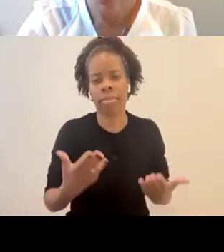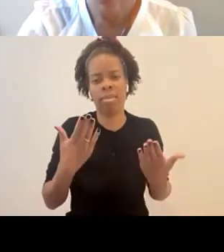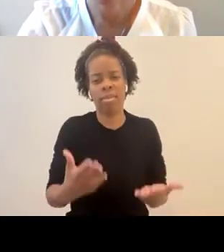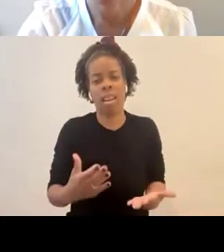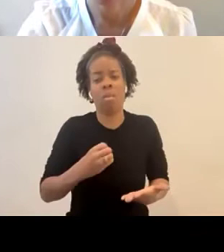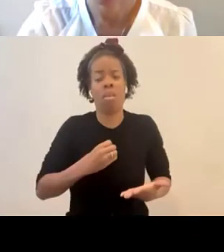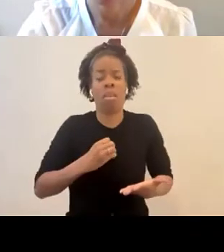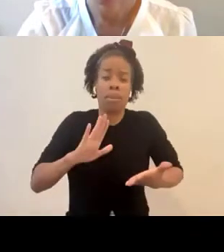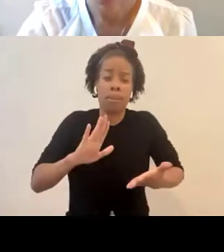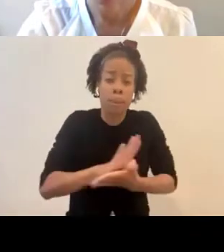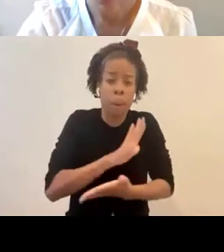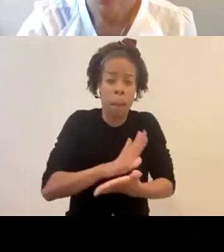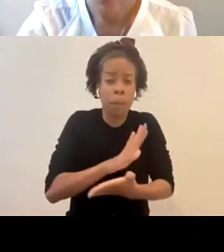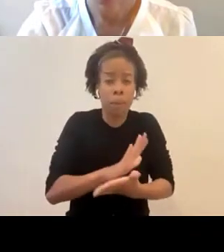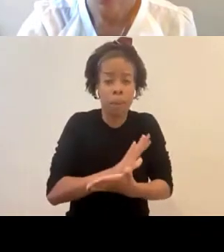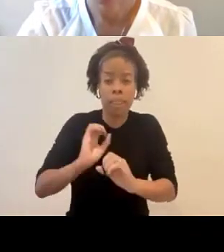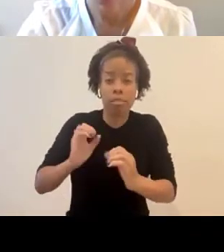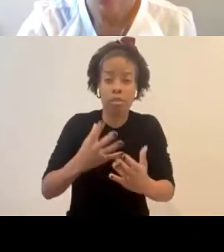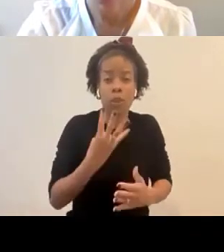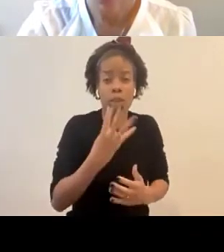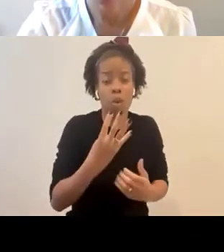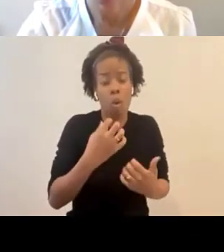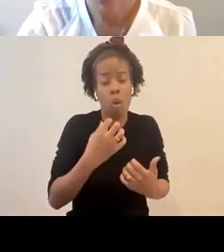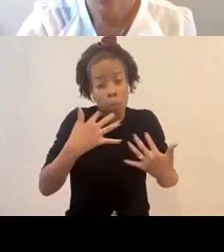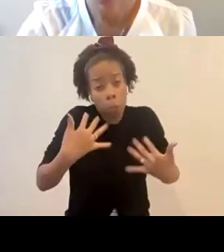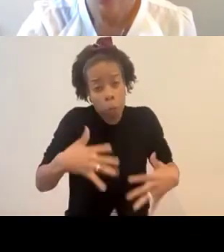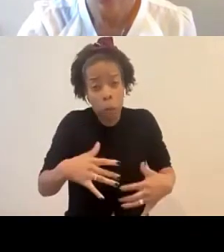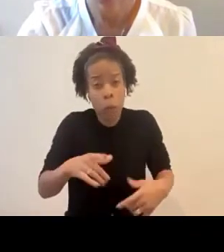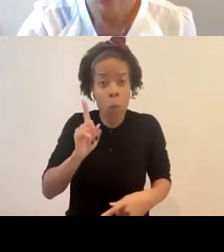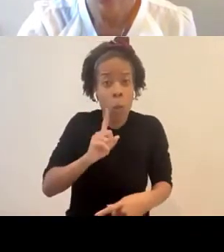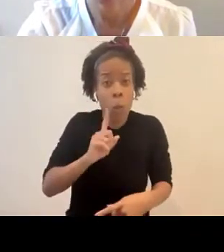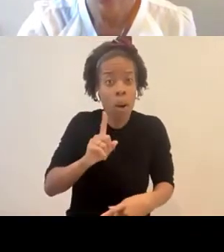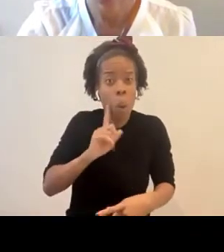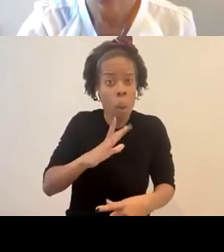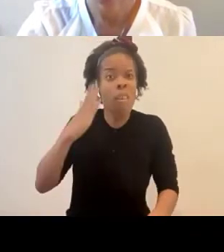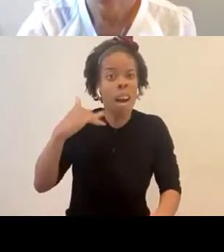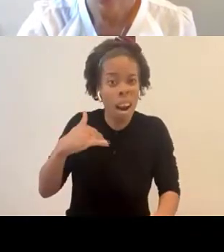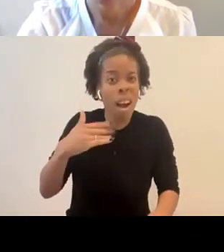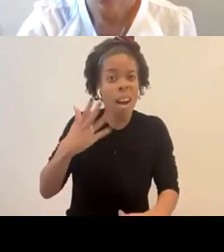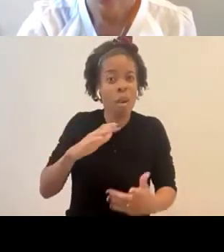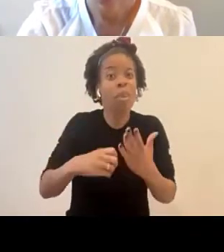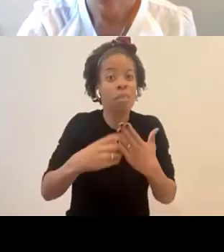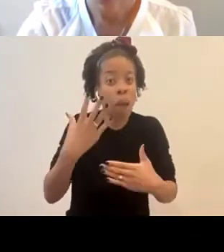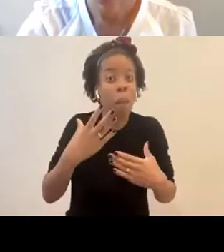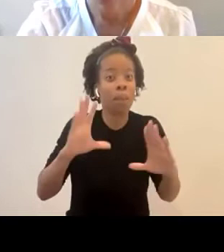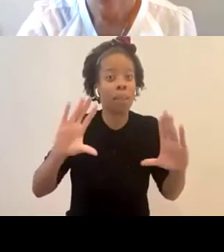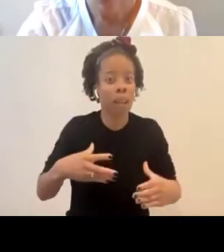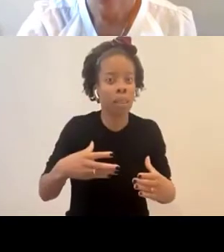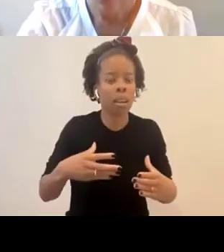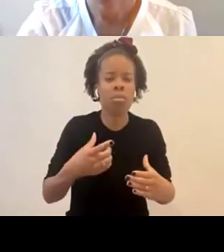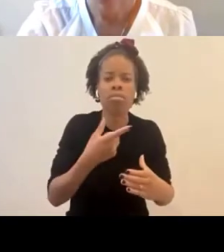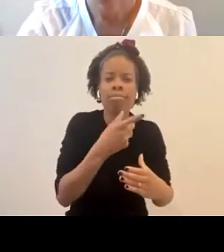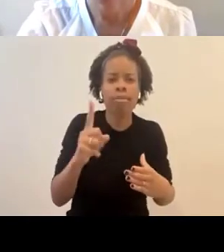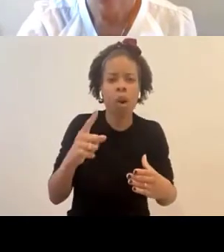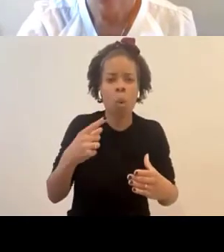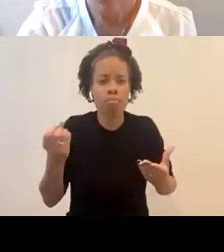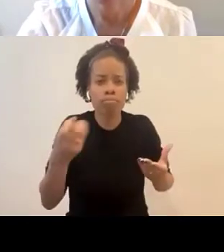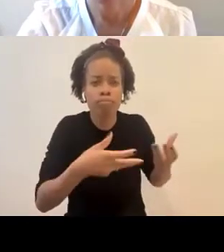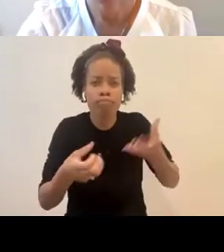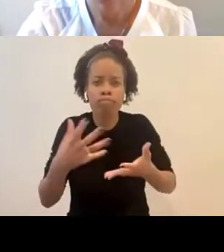four incredible women in the development sector, women of color in the development sector, who will be sharing their knowledge and experience with